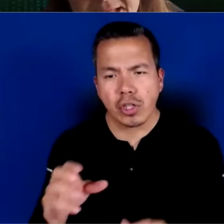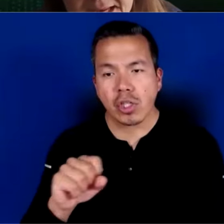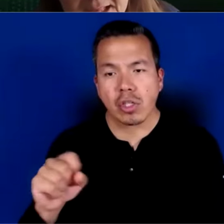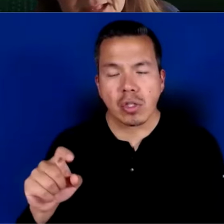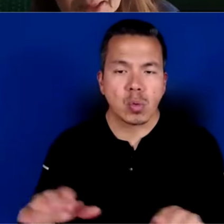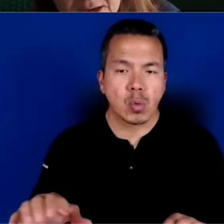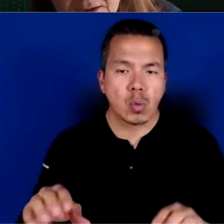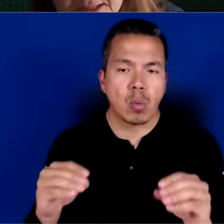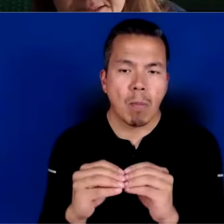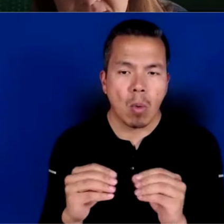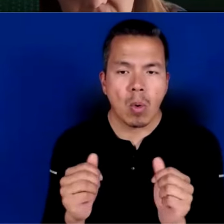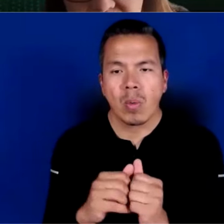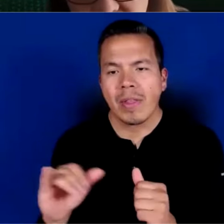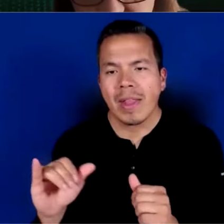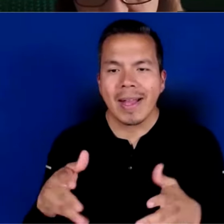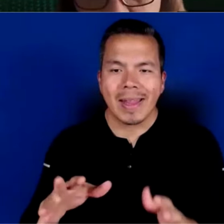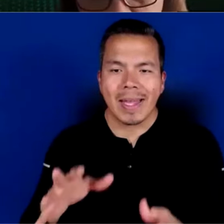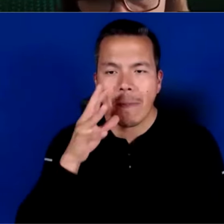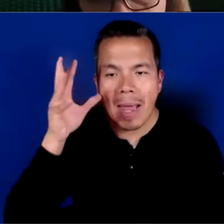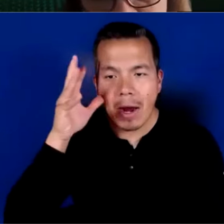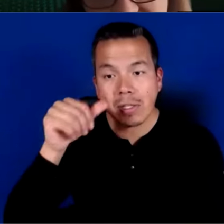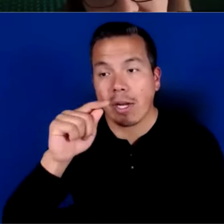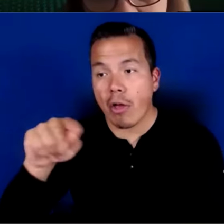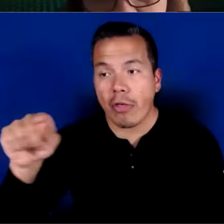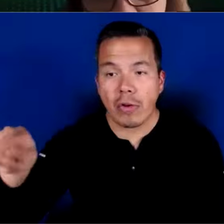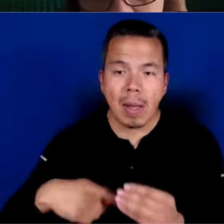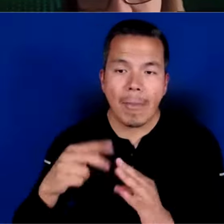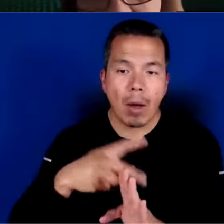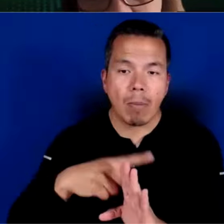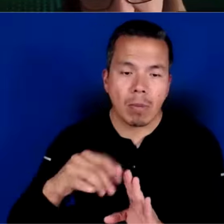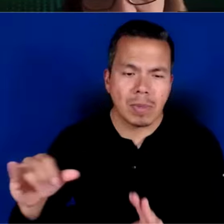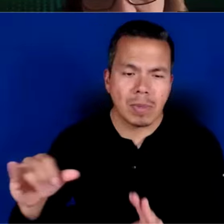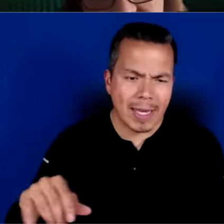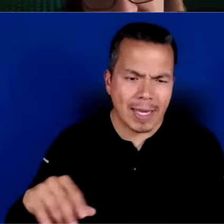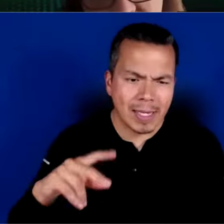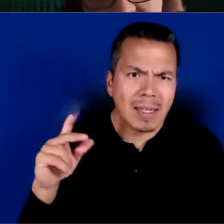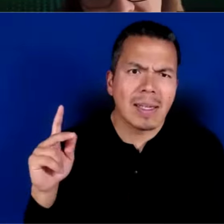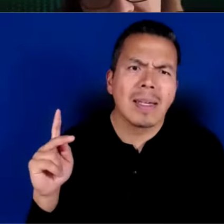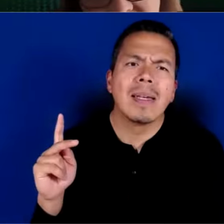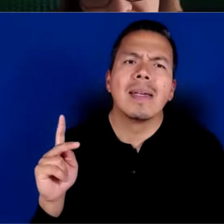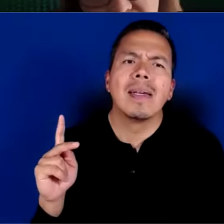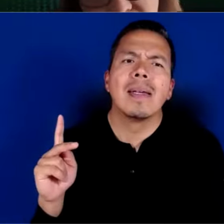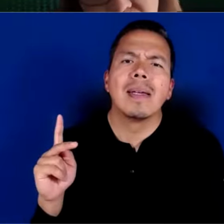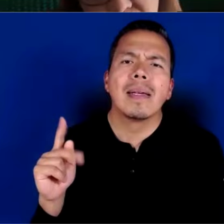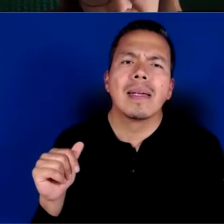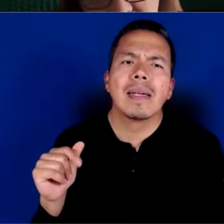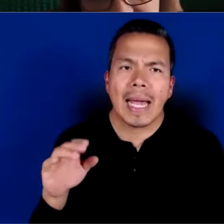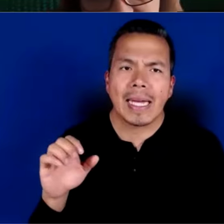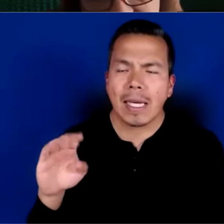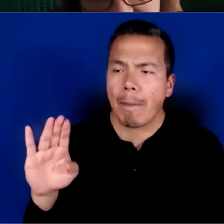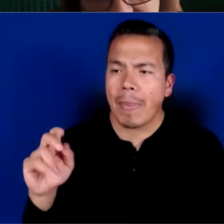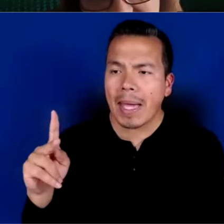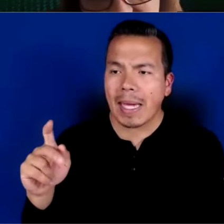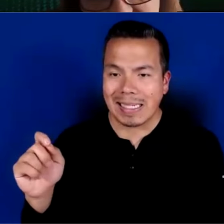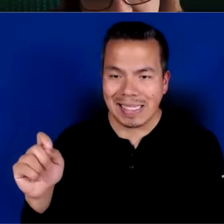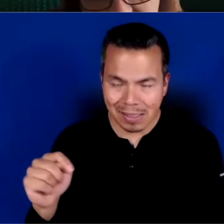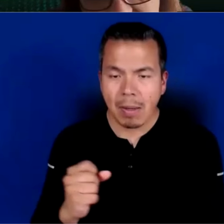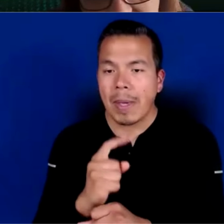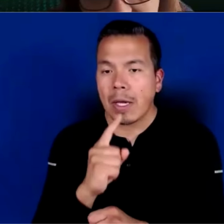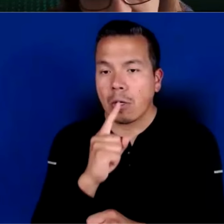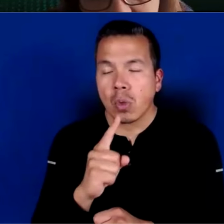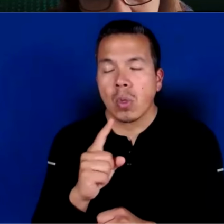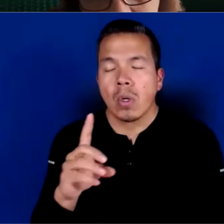with letting like parents and others know about programs like Katie Beckett, so that disabled children don't lose their SSI due